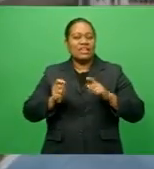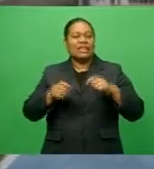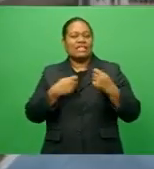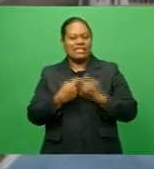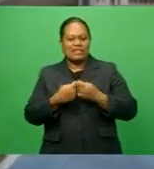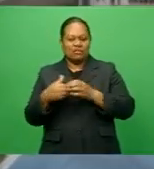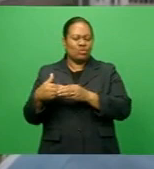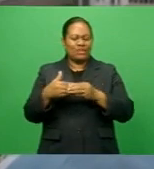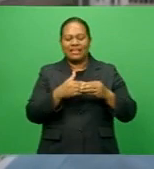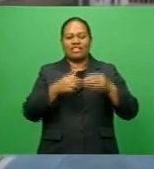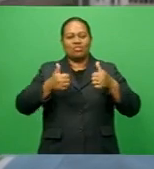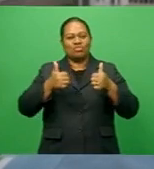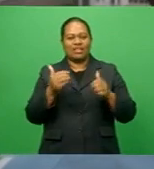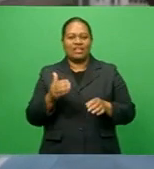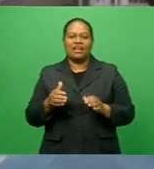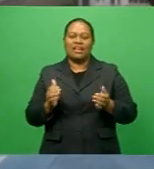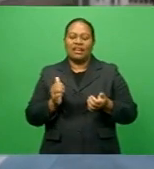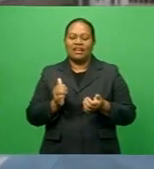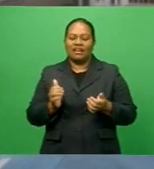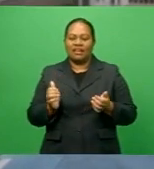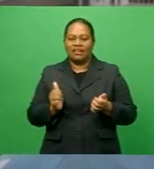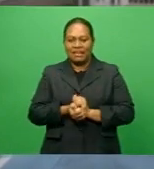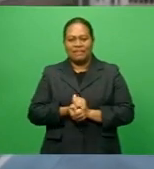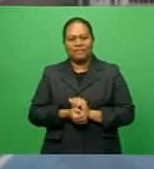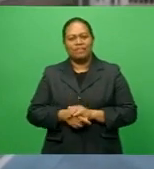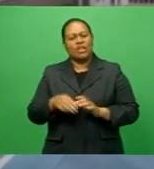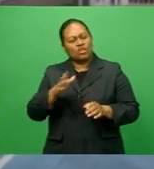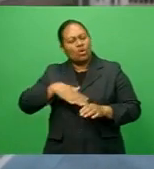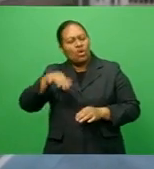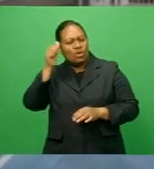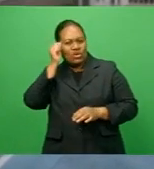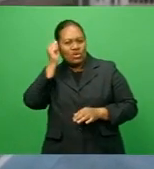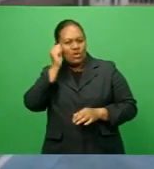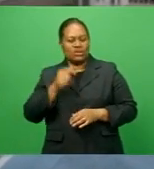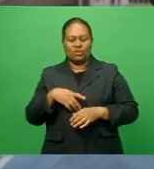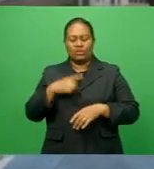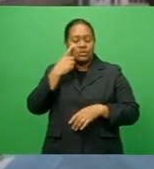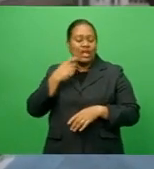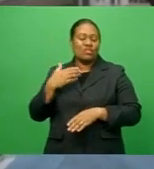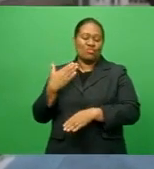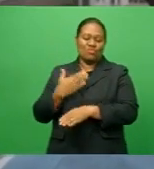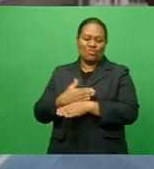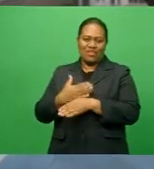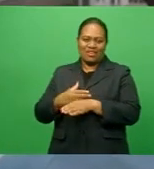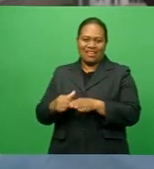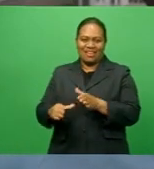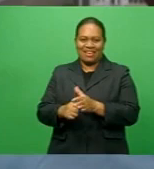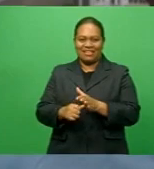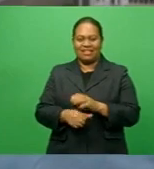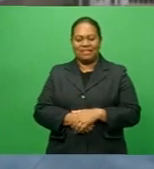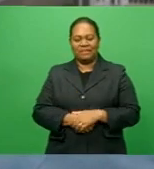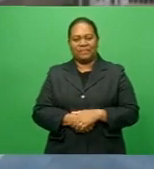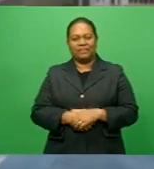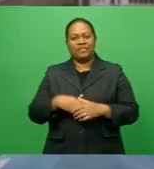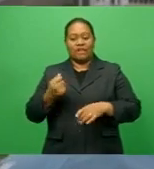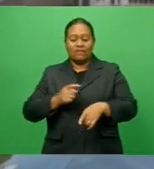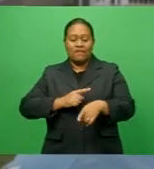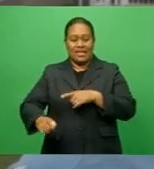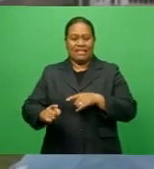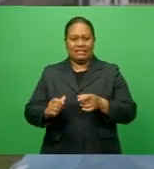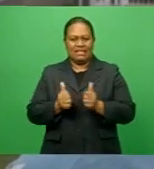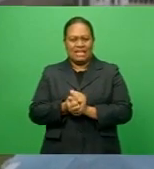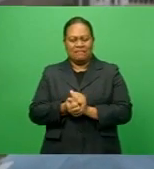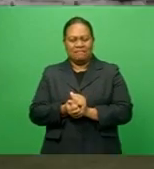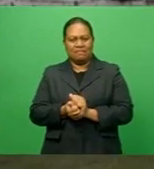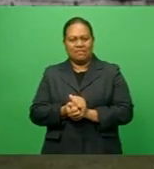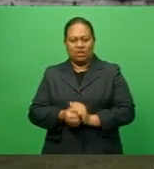Sunday. The way Lambasa plays, I think everybody knows about that. So we'll try to work harder on that and have a faster game. The pace